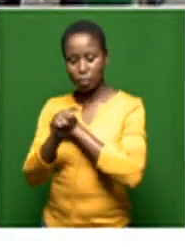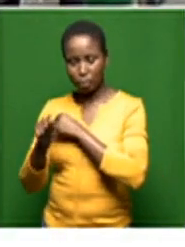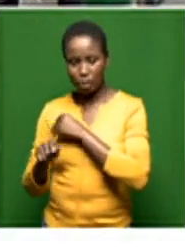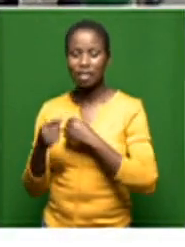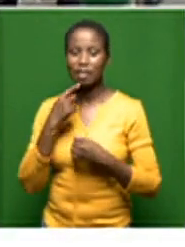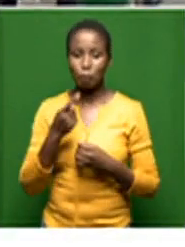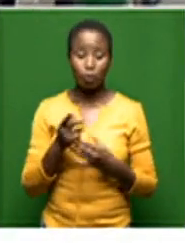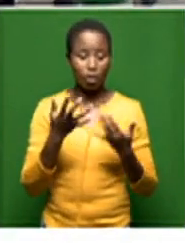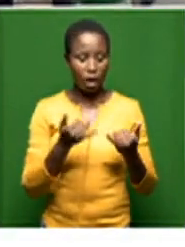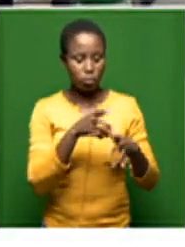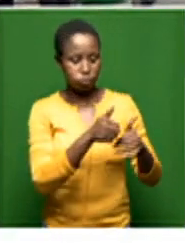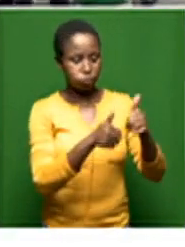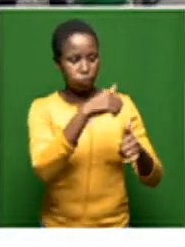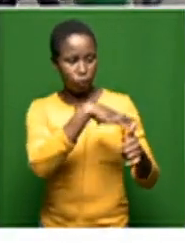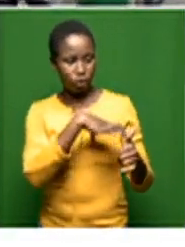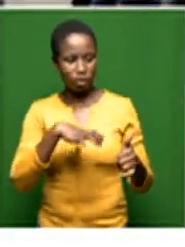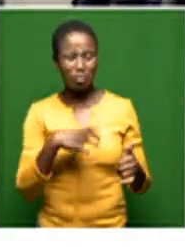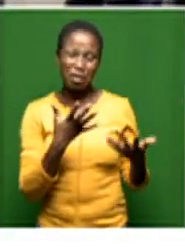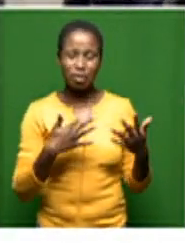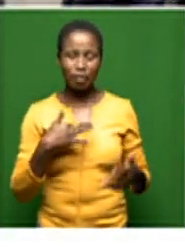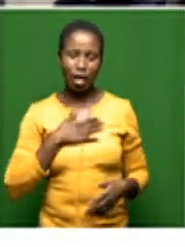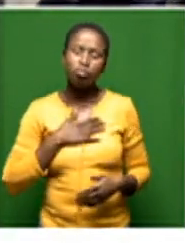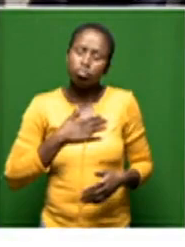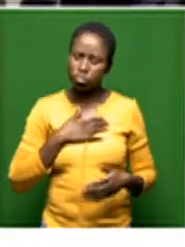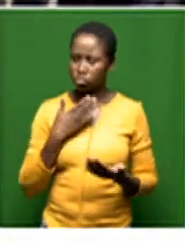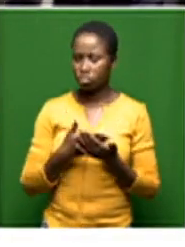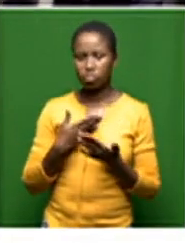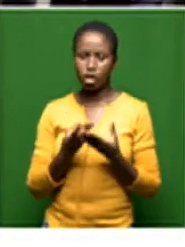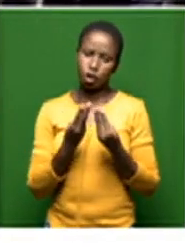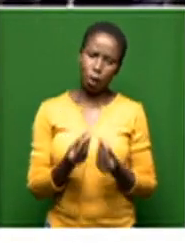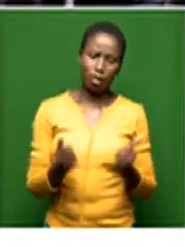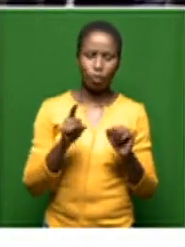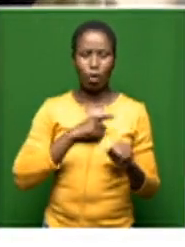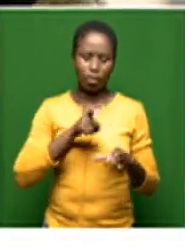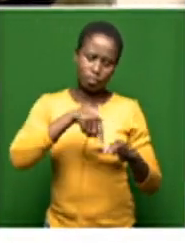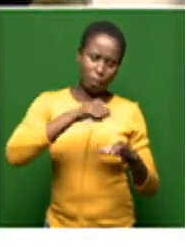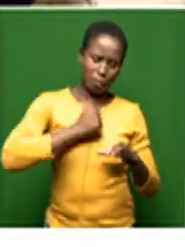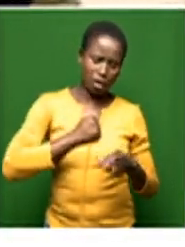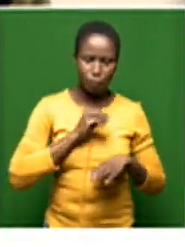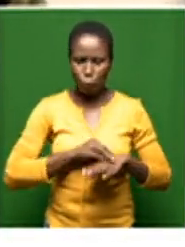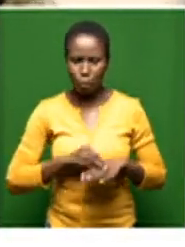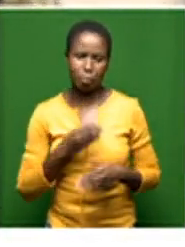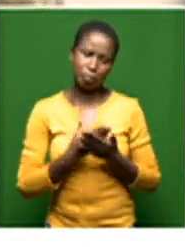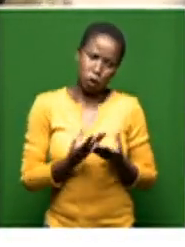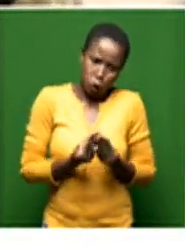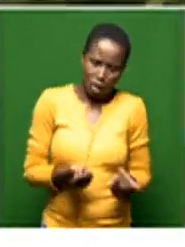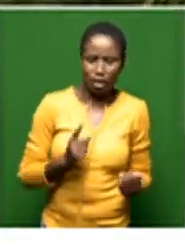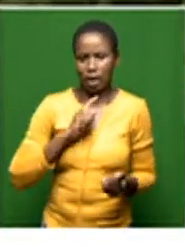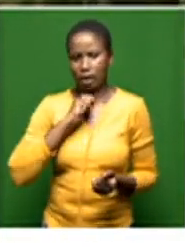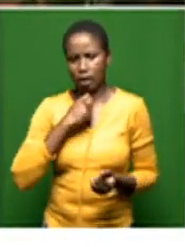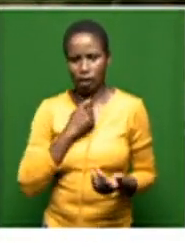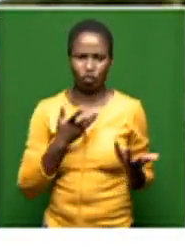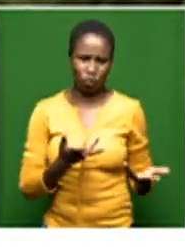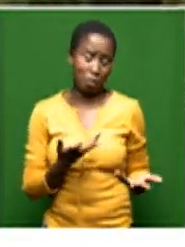head of state feels that I can handle these internal challenges. I'll be able to deal with these